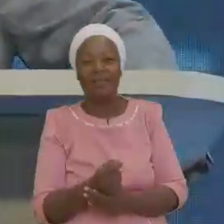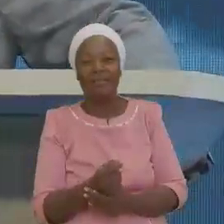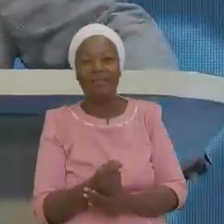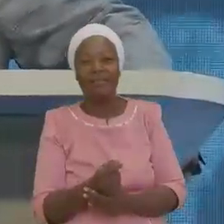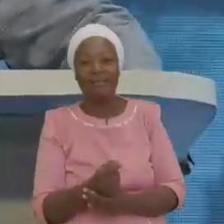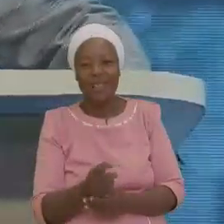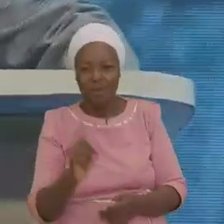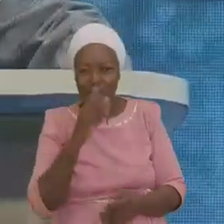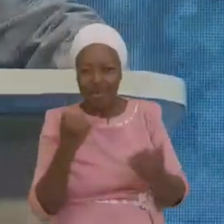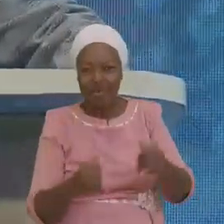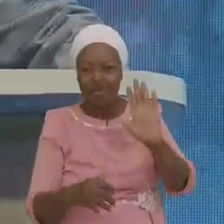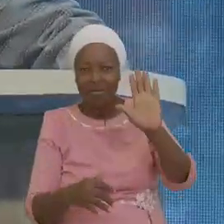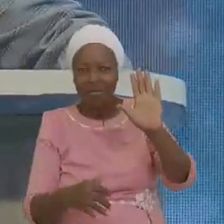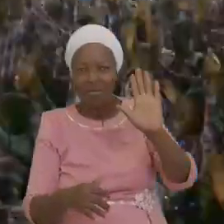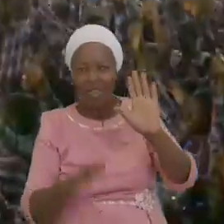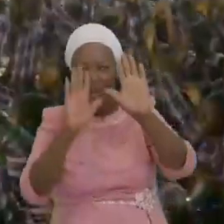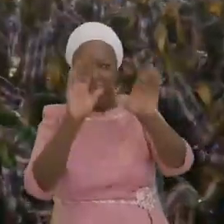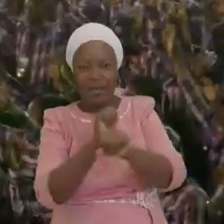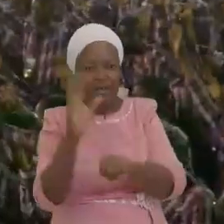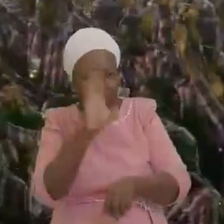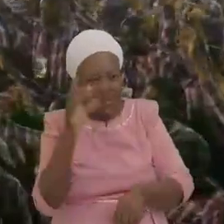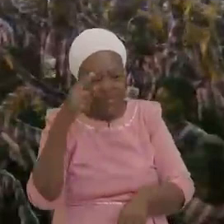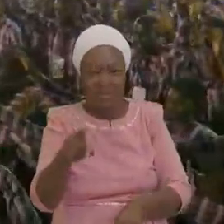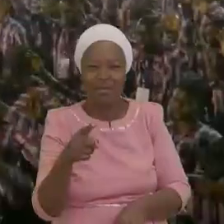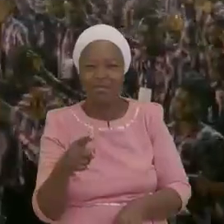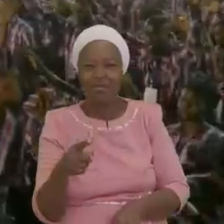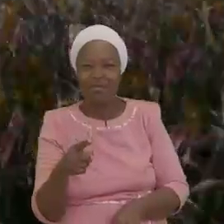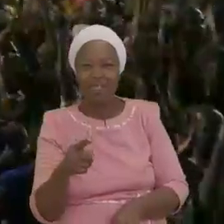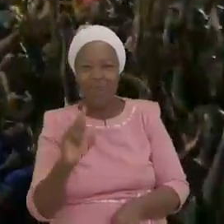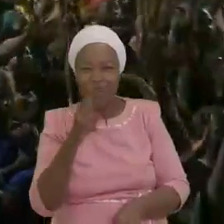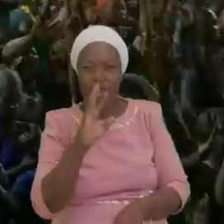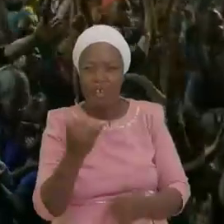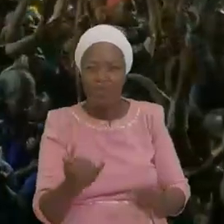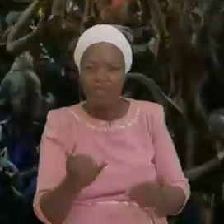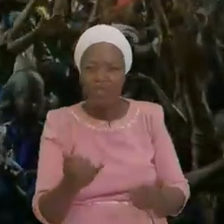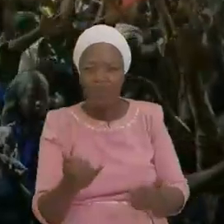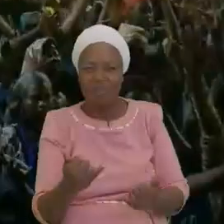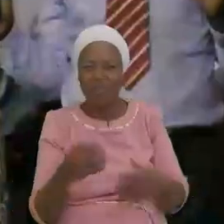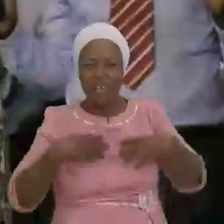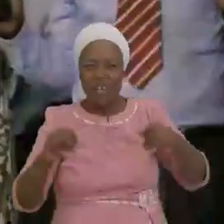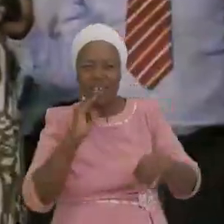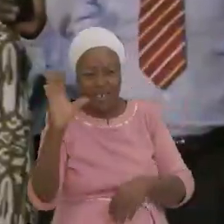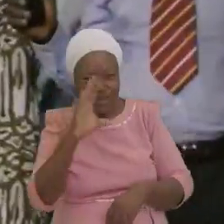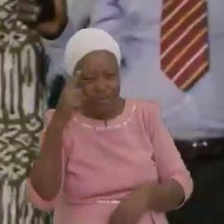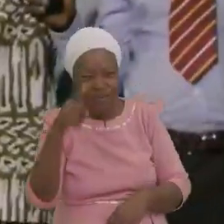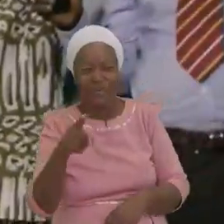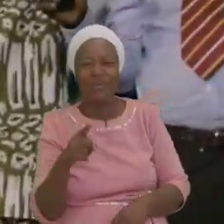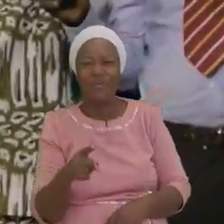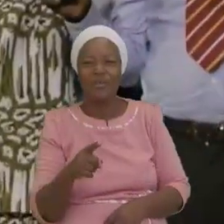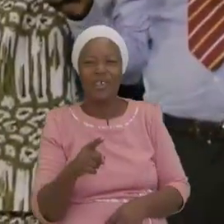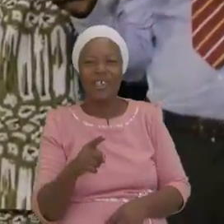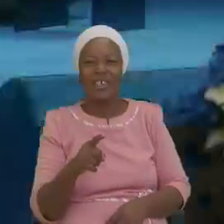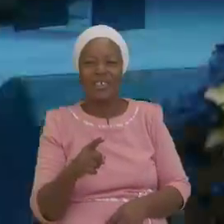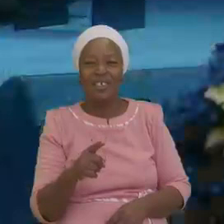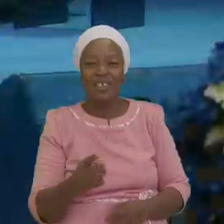Where are you? Miracle is looking for you. Where are you? Healing is looking for you.